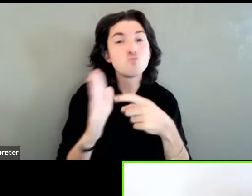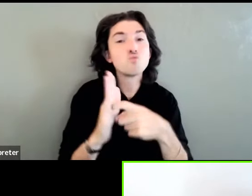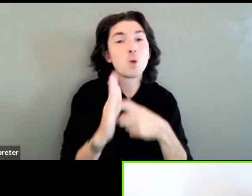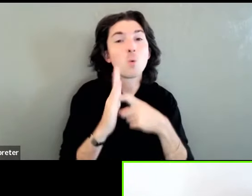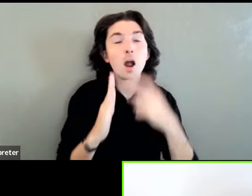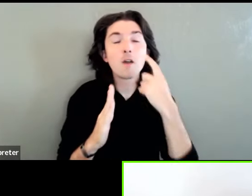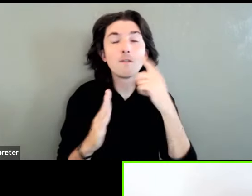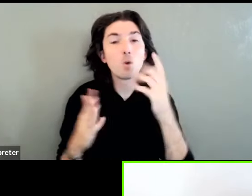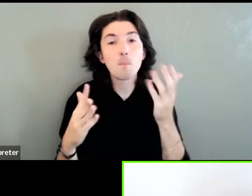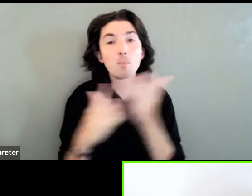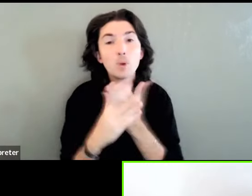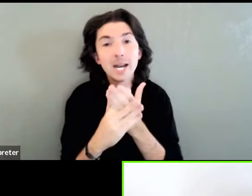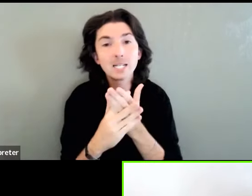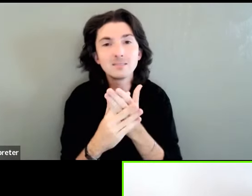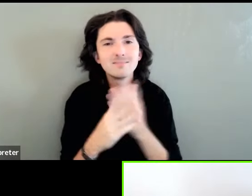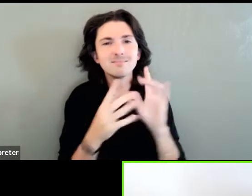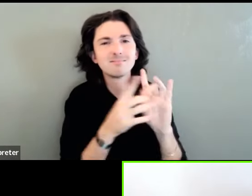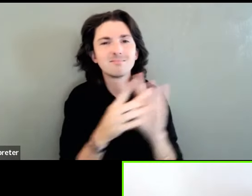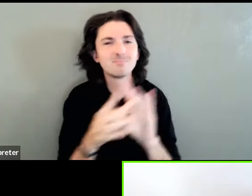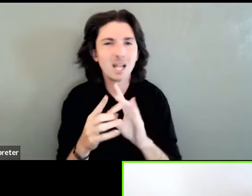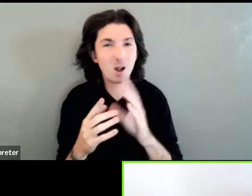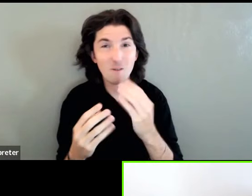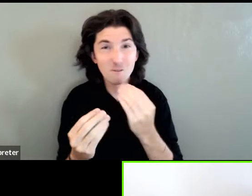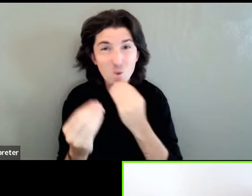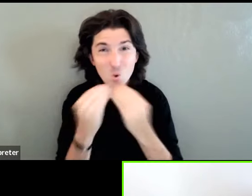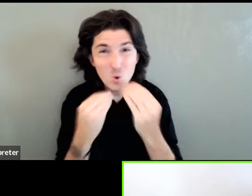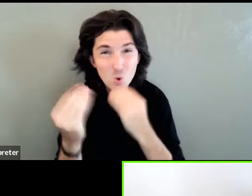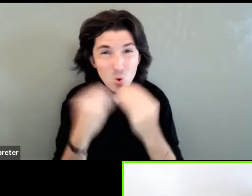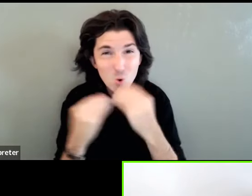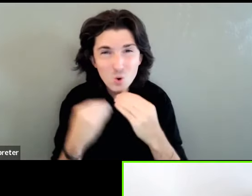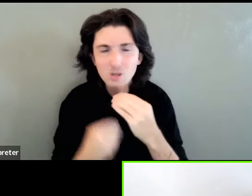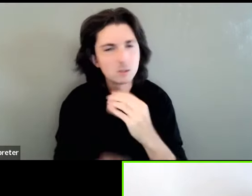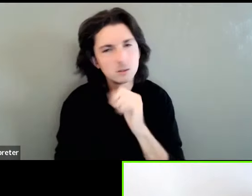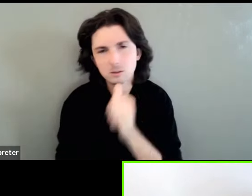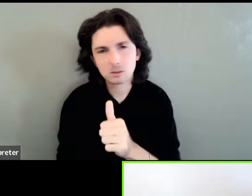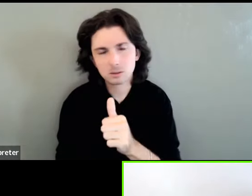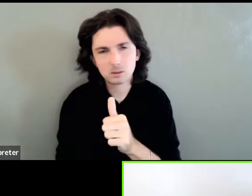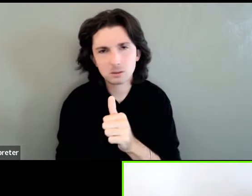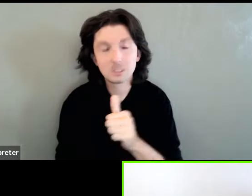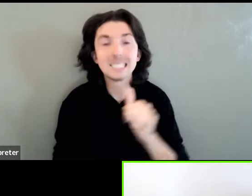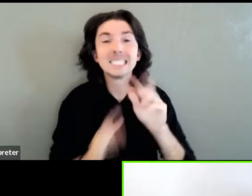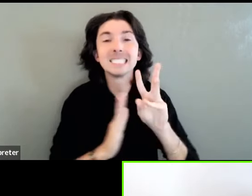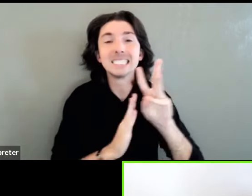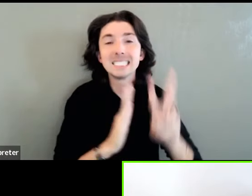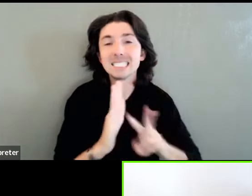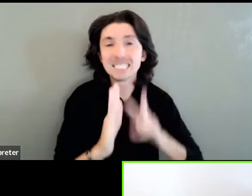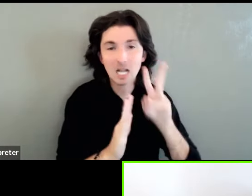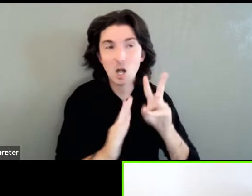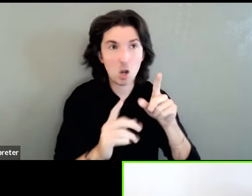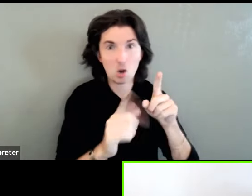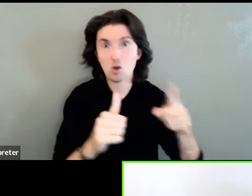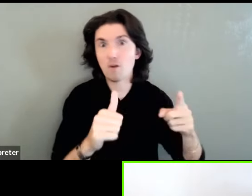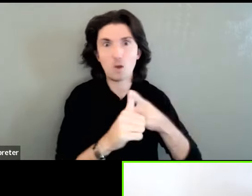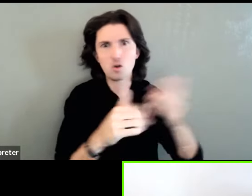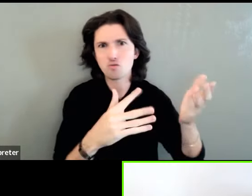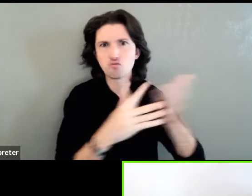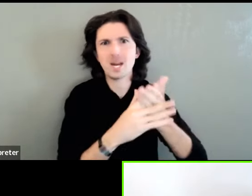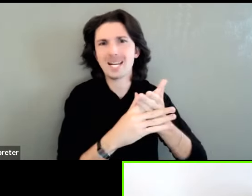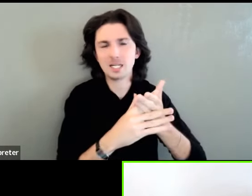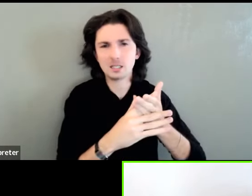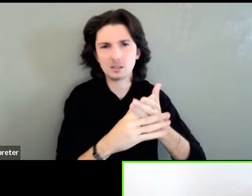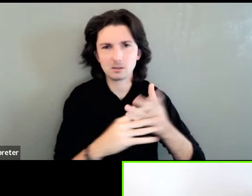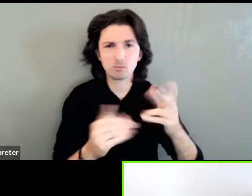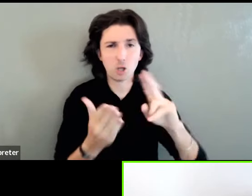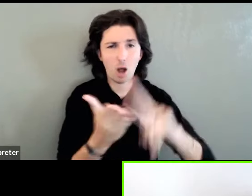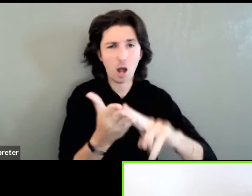and skipping the NDB, the first break isn't until 6 hours into the day. So I think the contractual requirements don't really